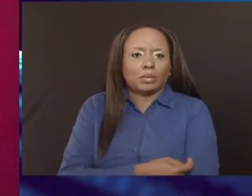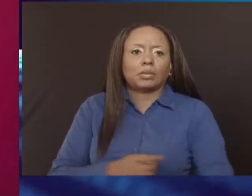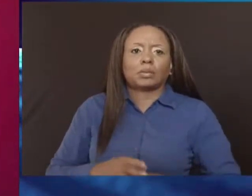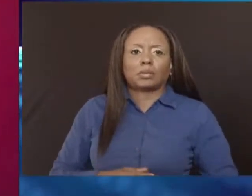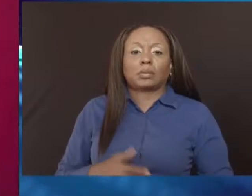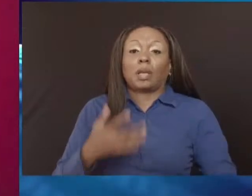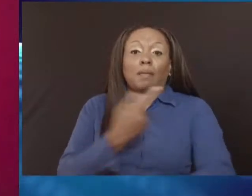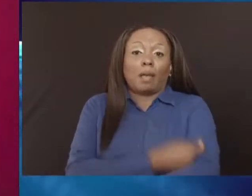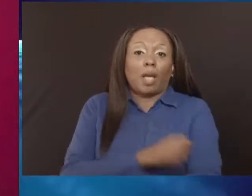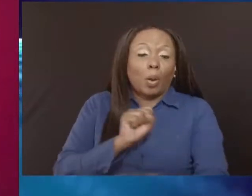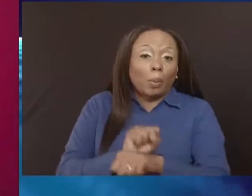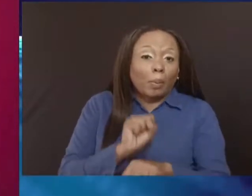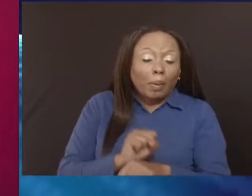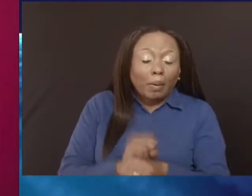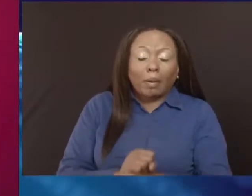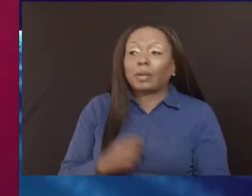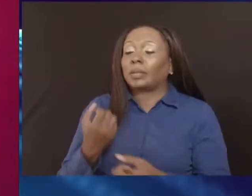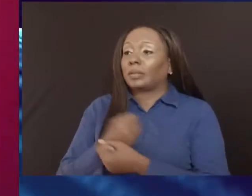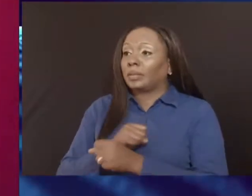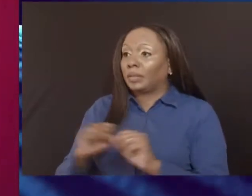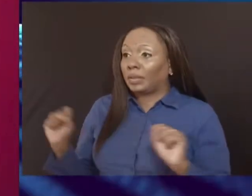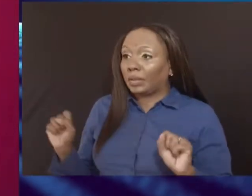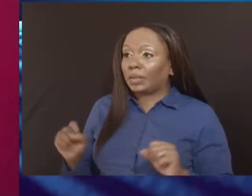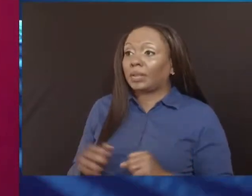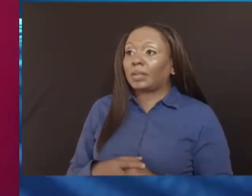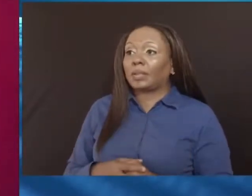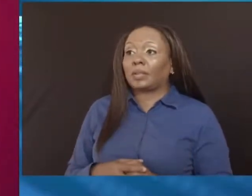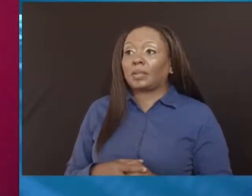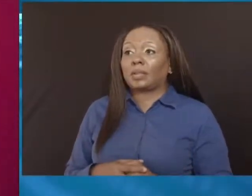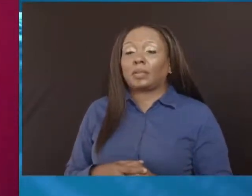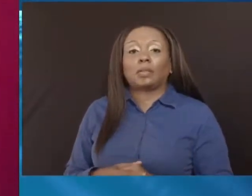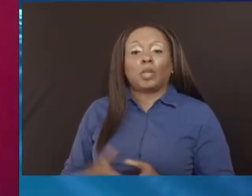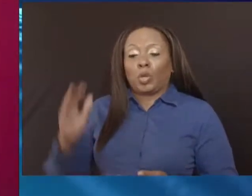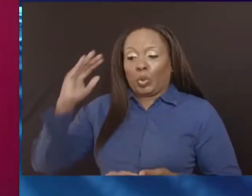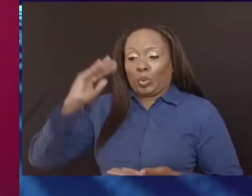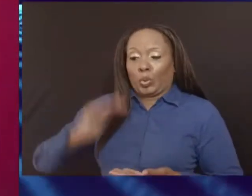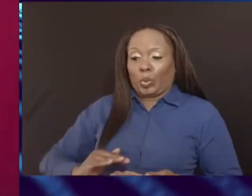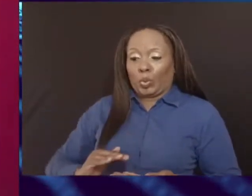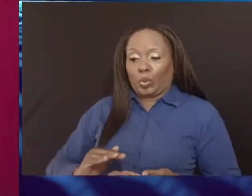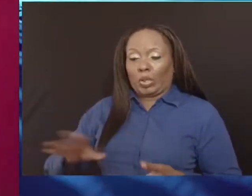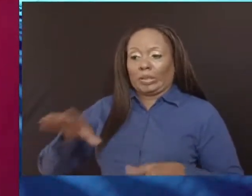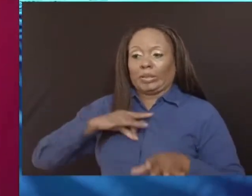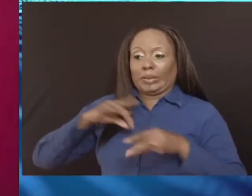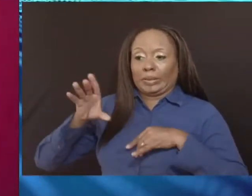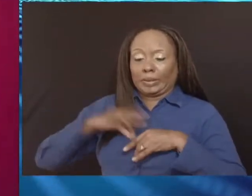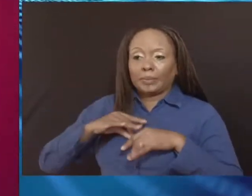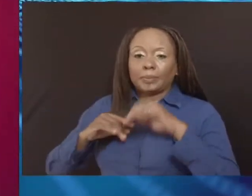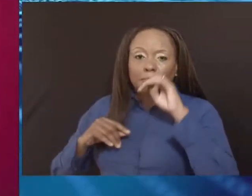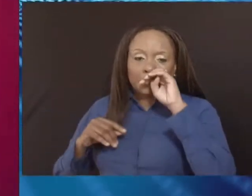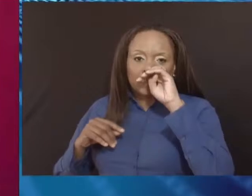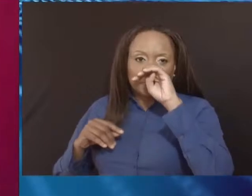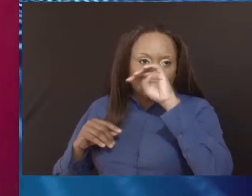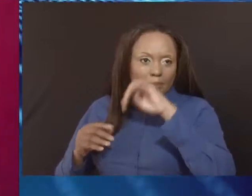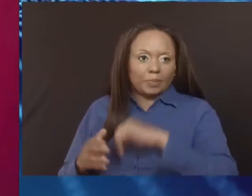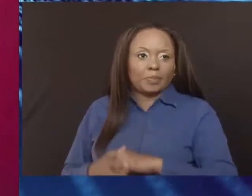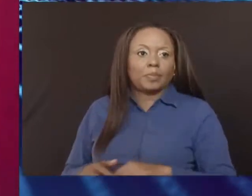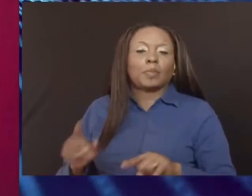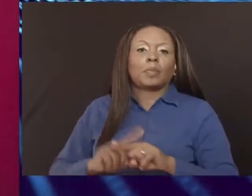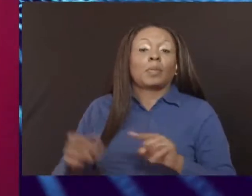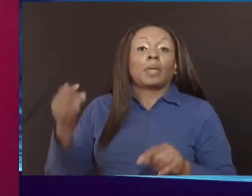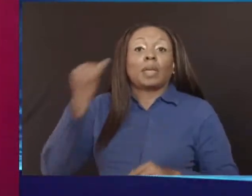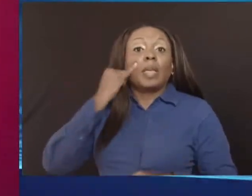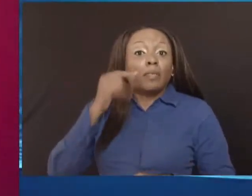effective and they're safe. They can reduce transmission risk, but most importantly, they reduce the severity of